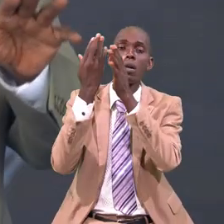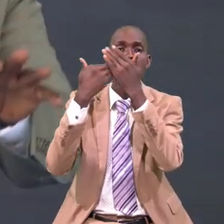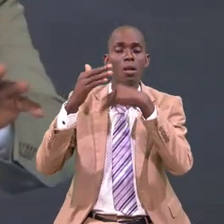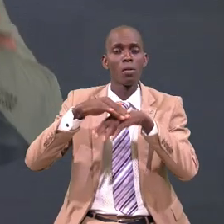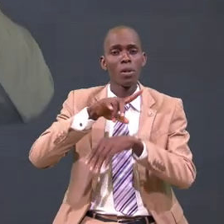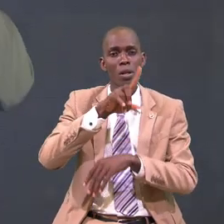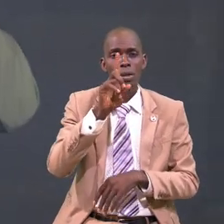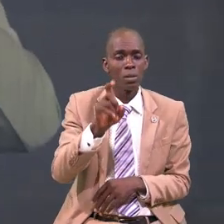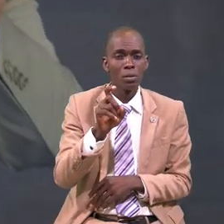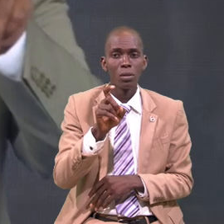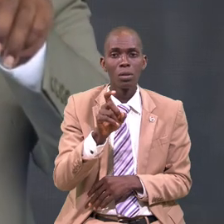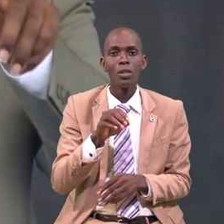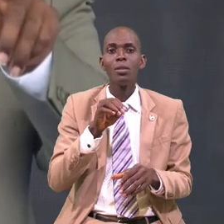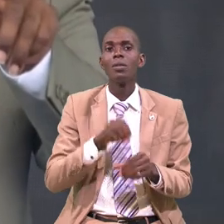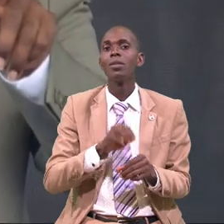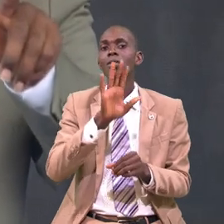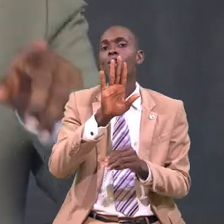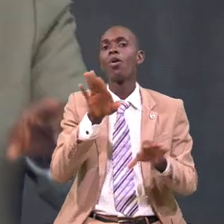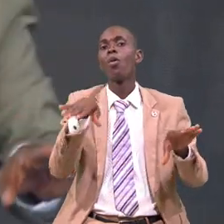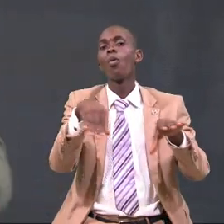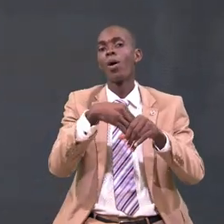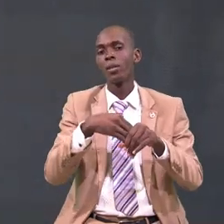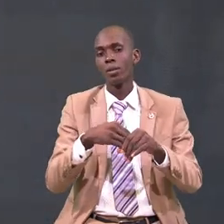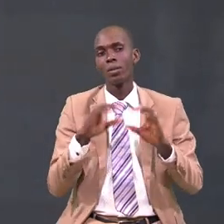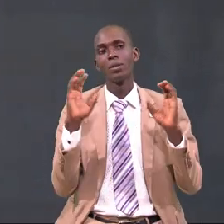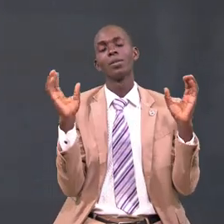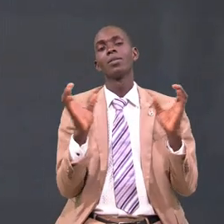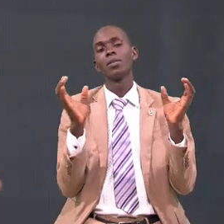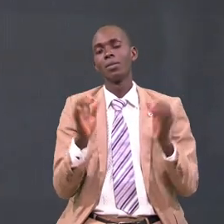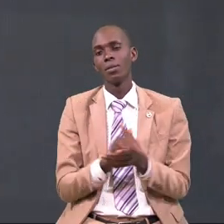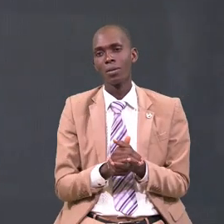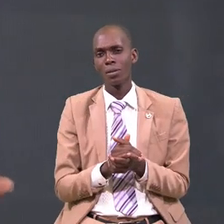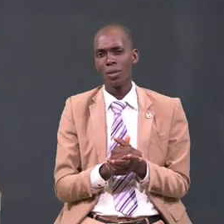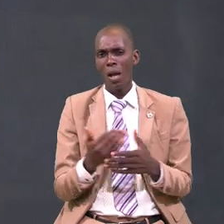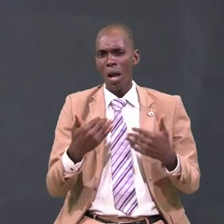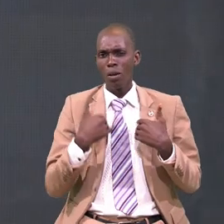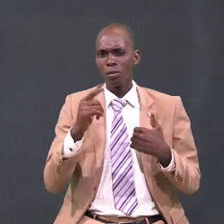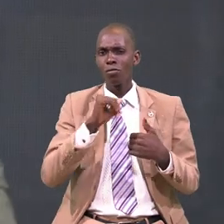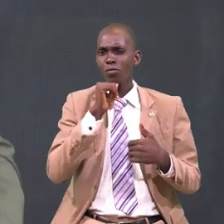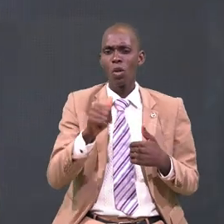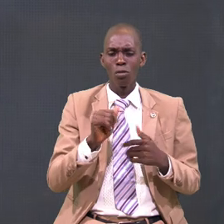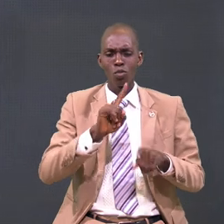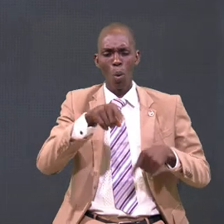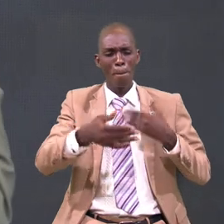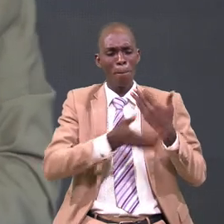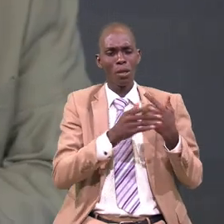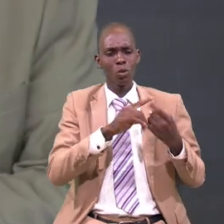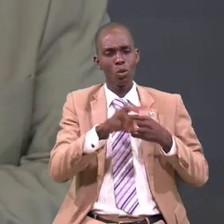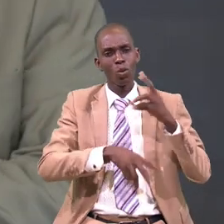In your wedding ceremony, have you not gone totally back to the world?